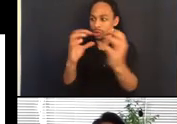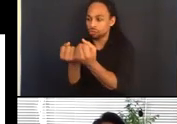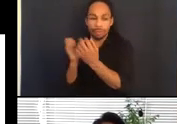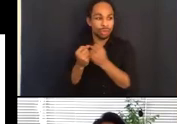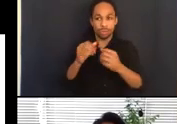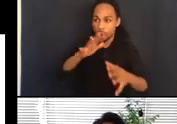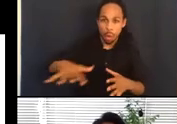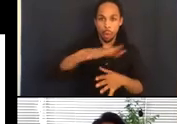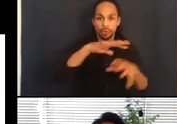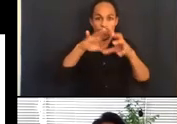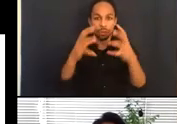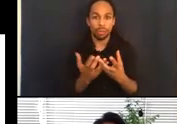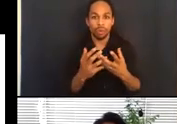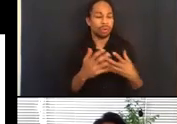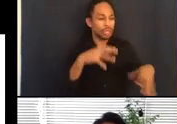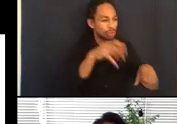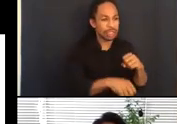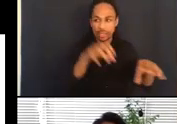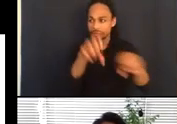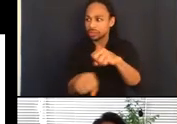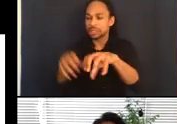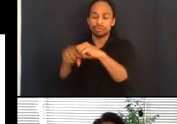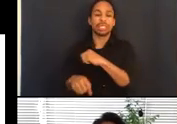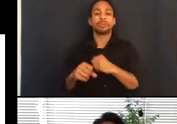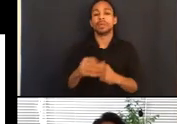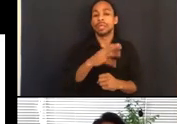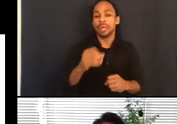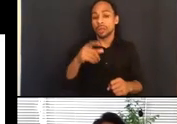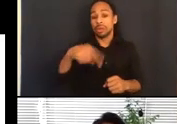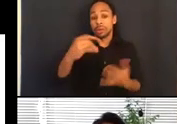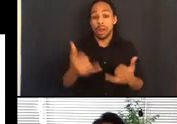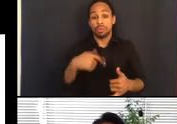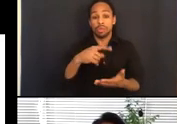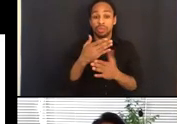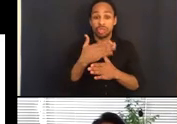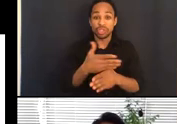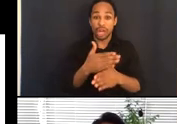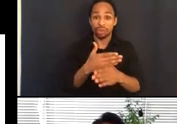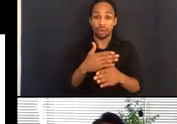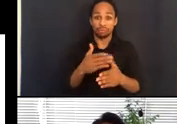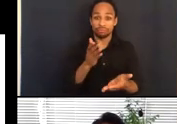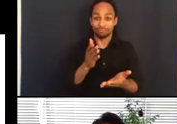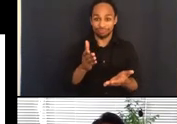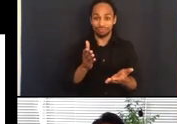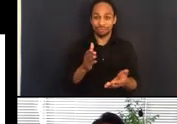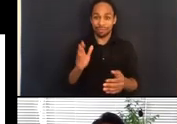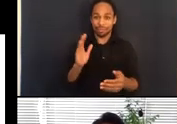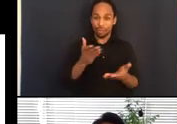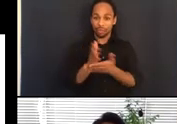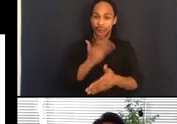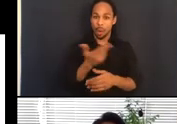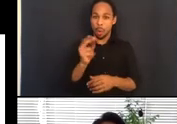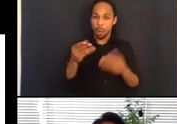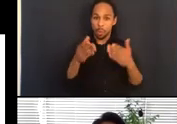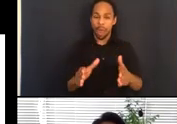really sharing the narrative with our people and storytelling about how do we address this in our own ways. And I think the narratives that come